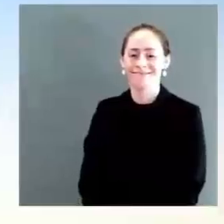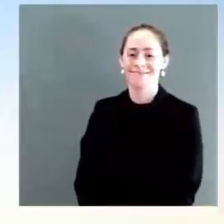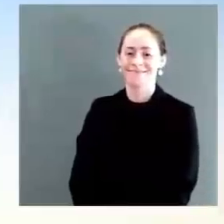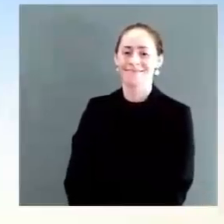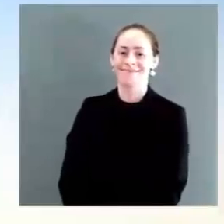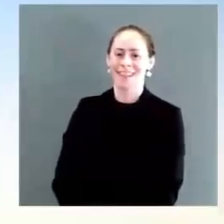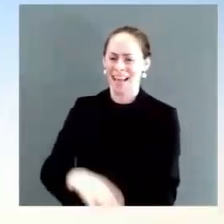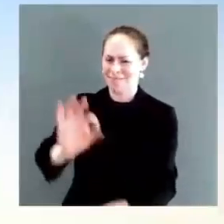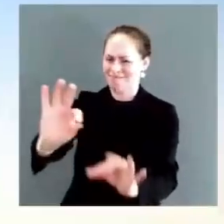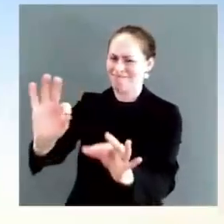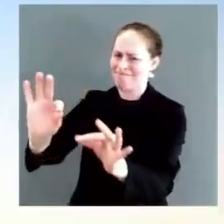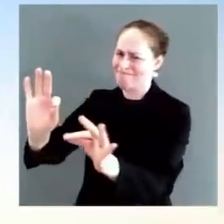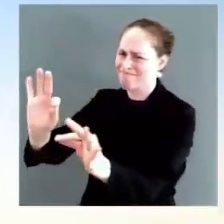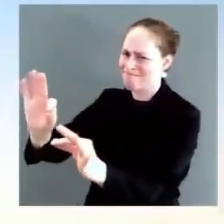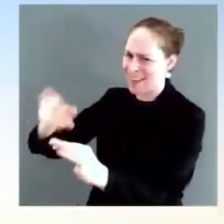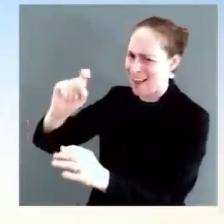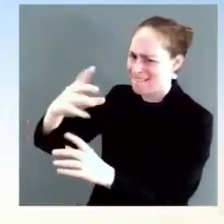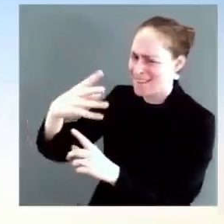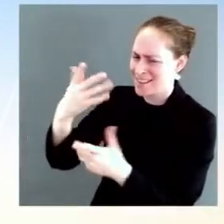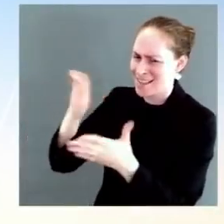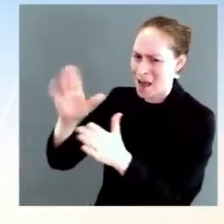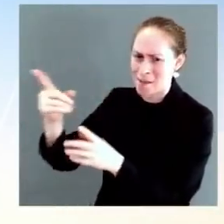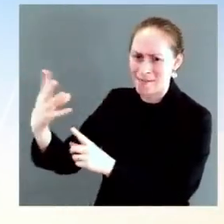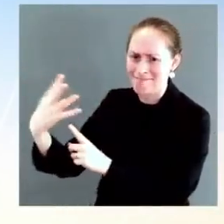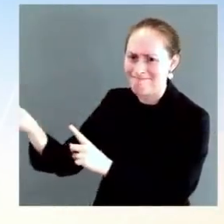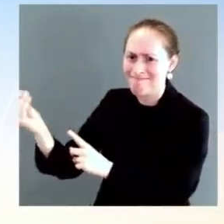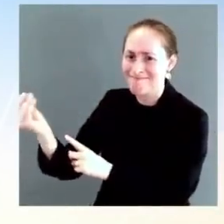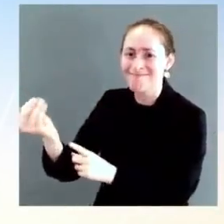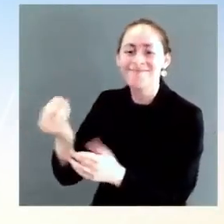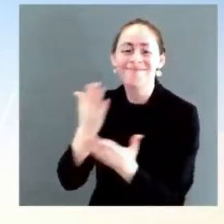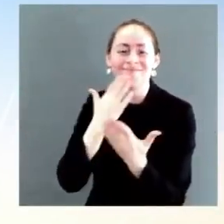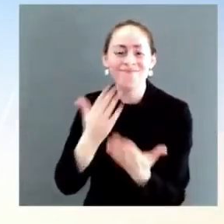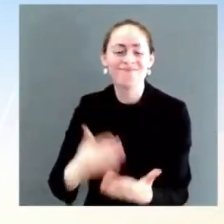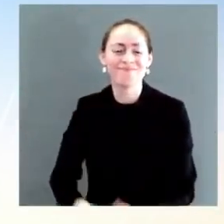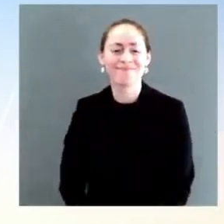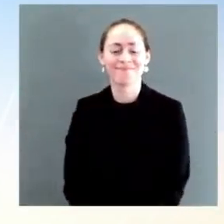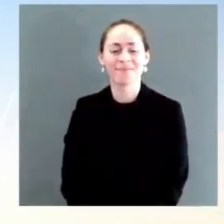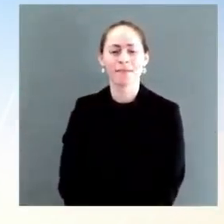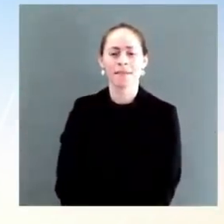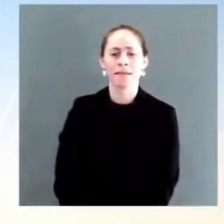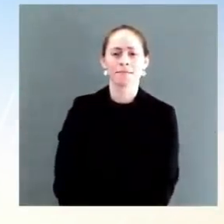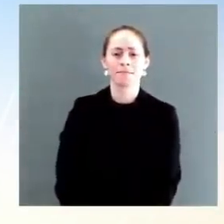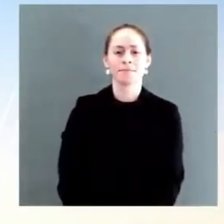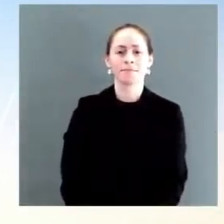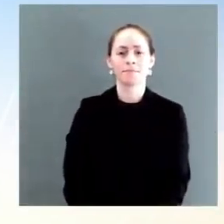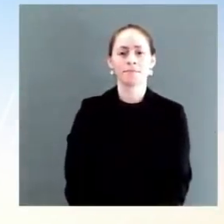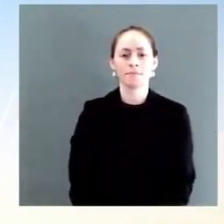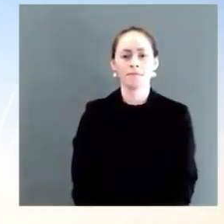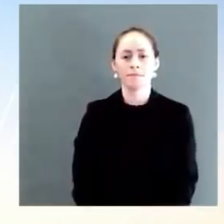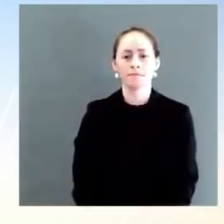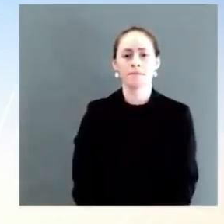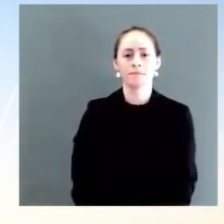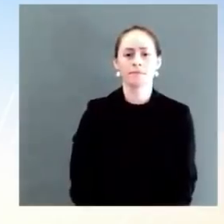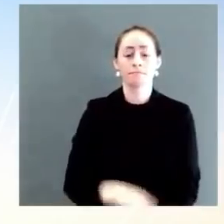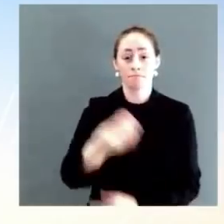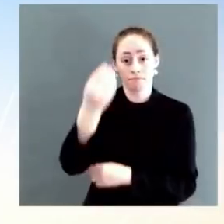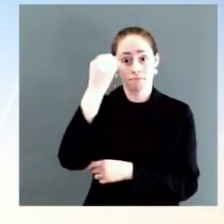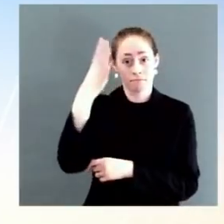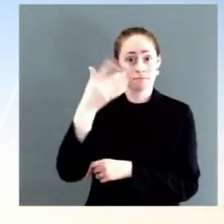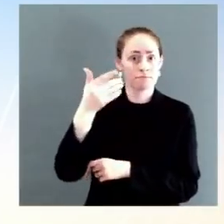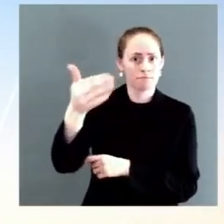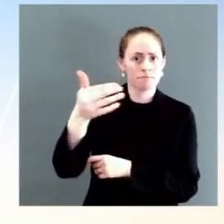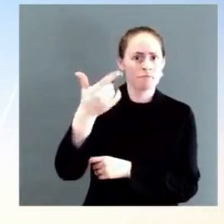Additional details, but they're going to be doing a press conference in California where they may have additional details to share. I know we have a bit of